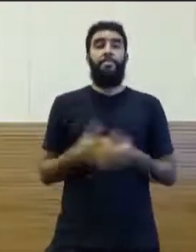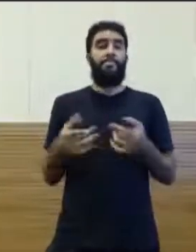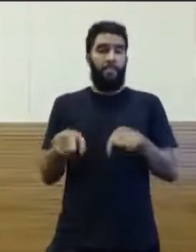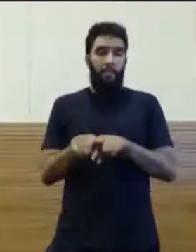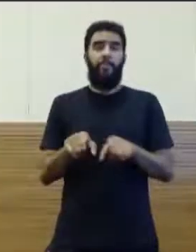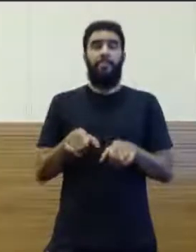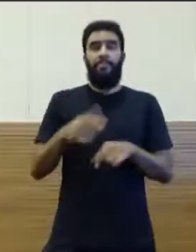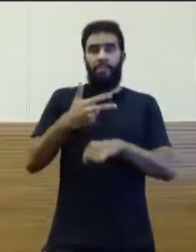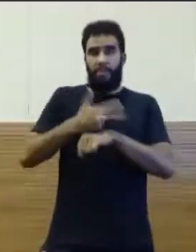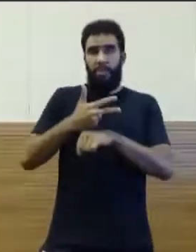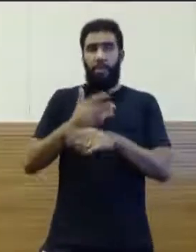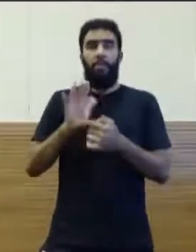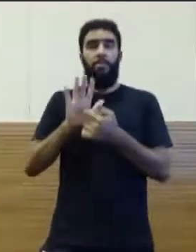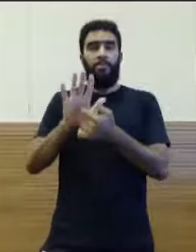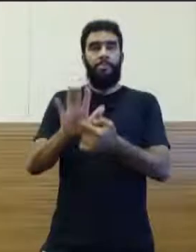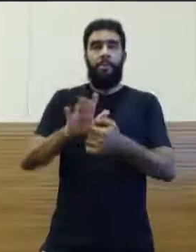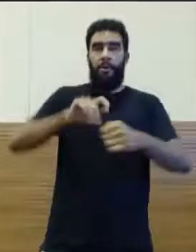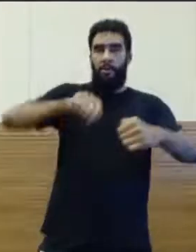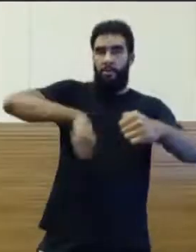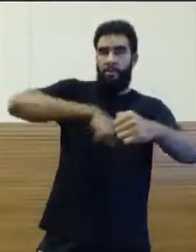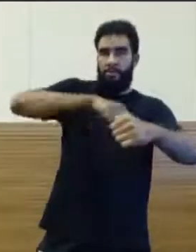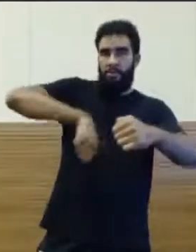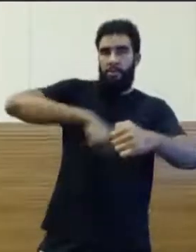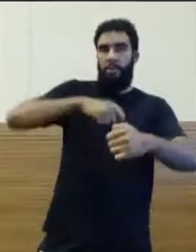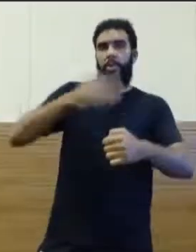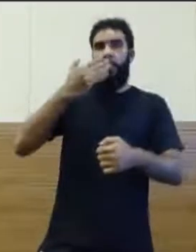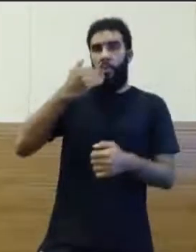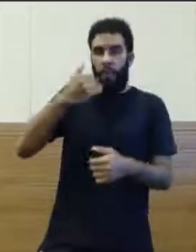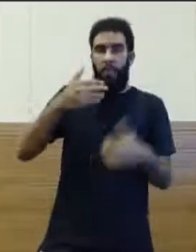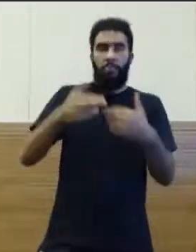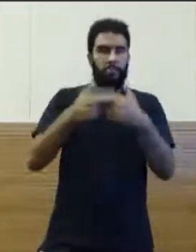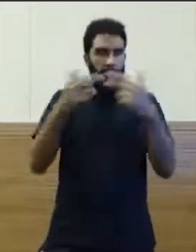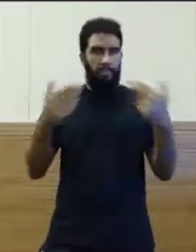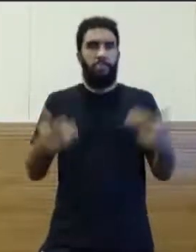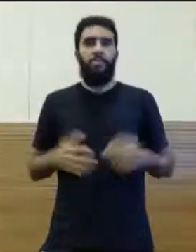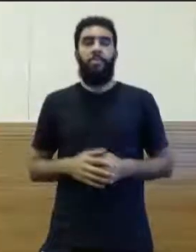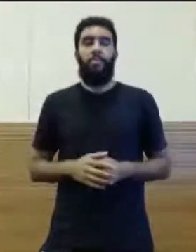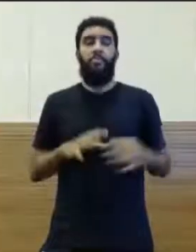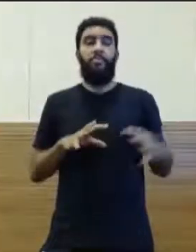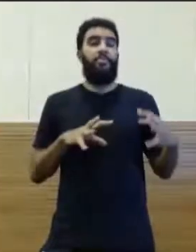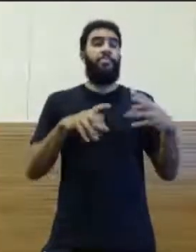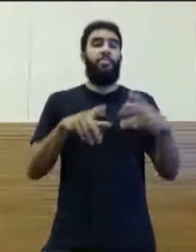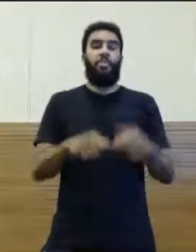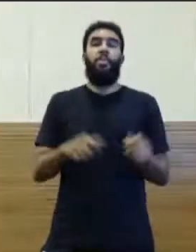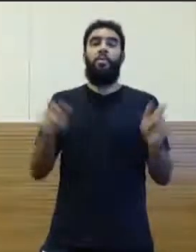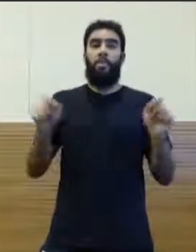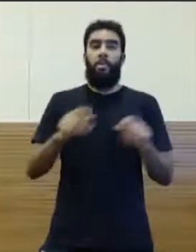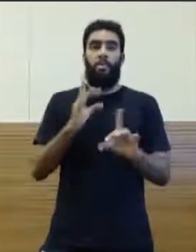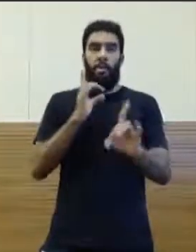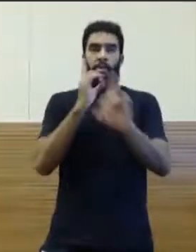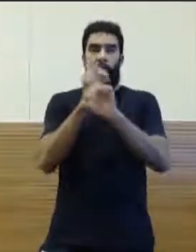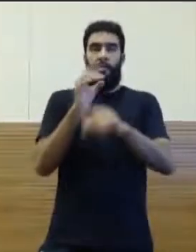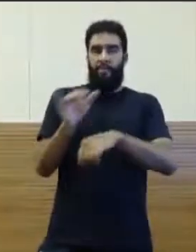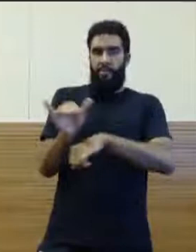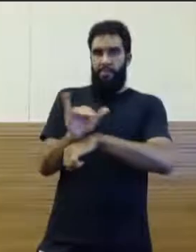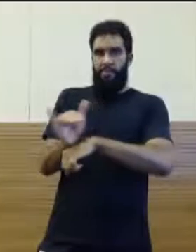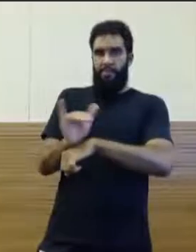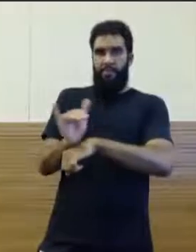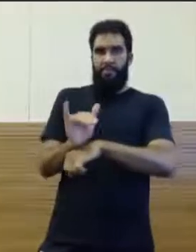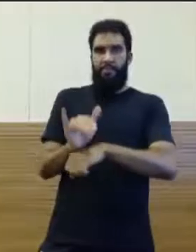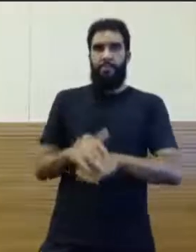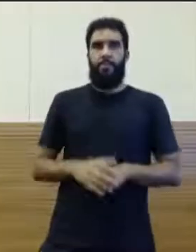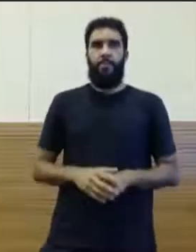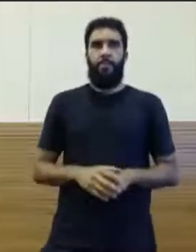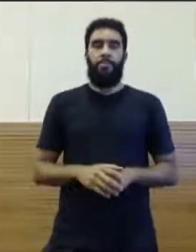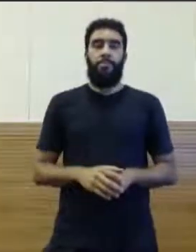developed, recipes, And all of this, we